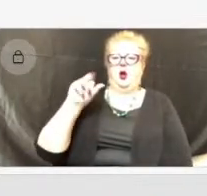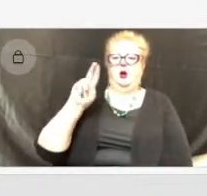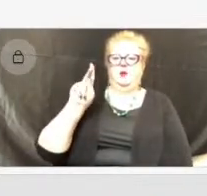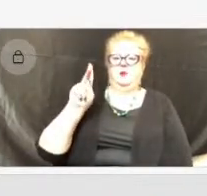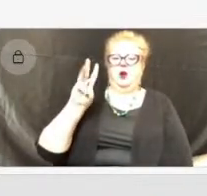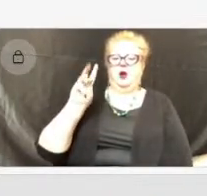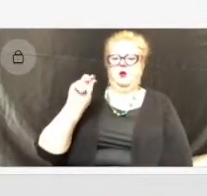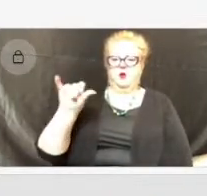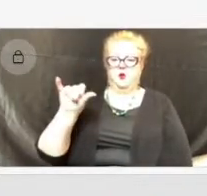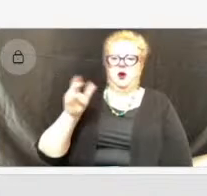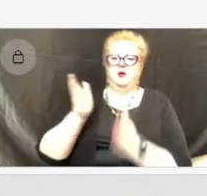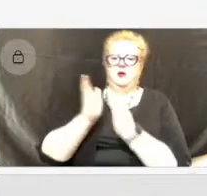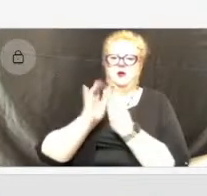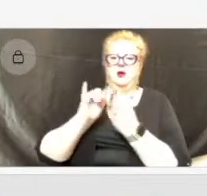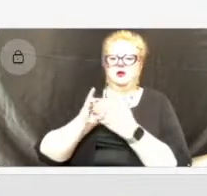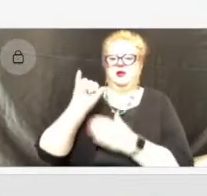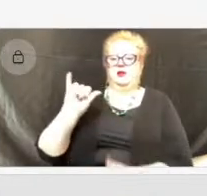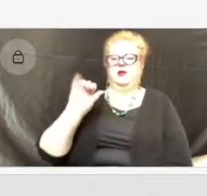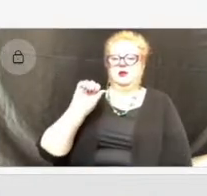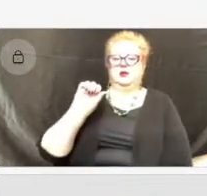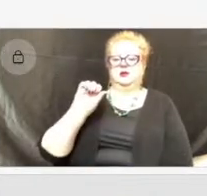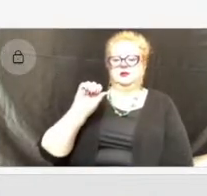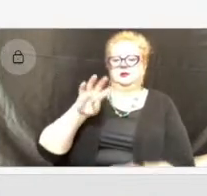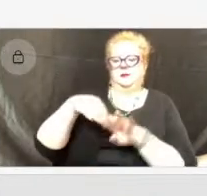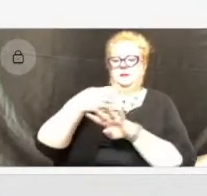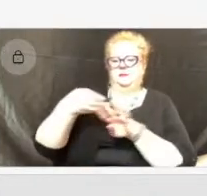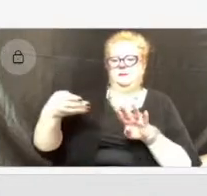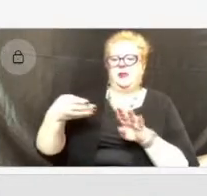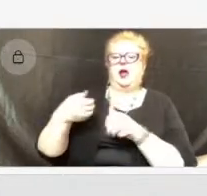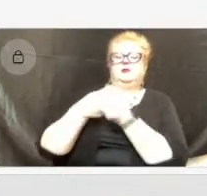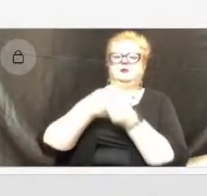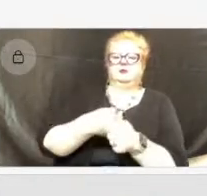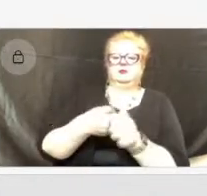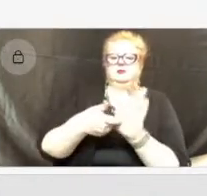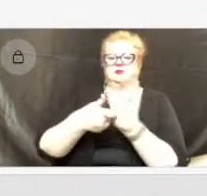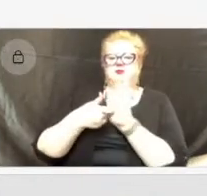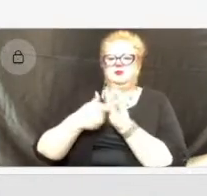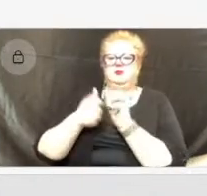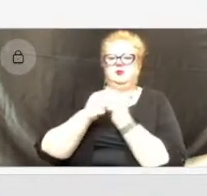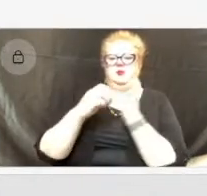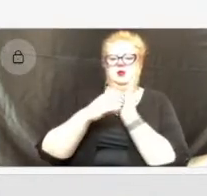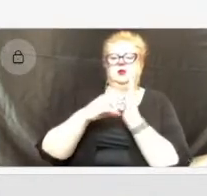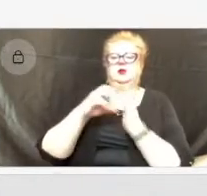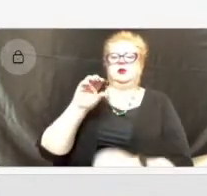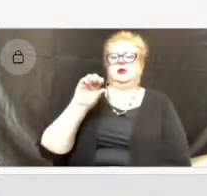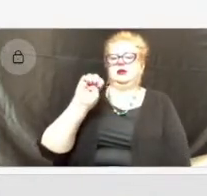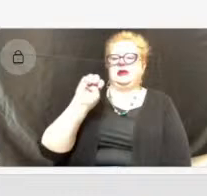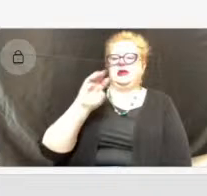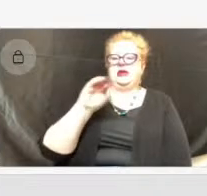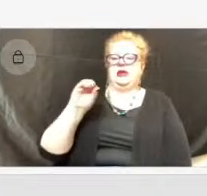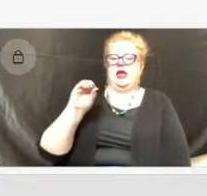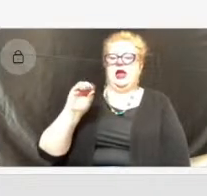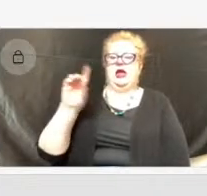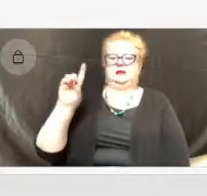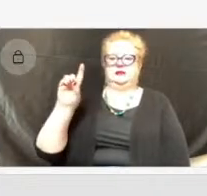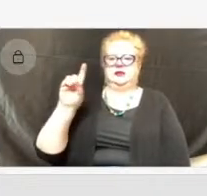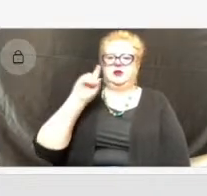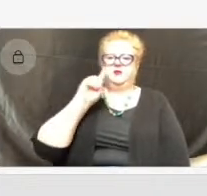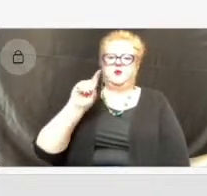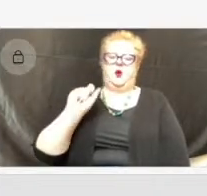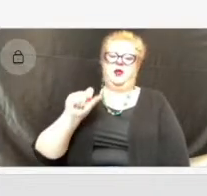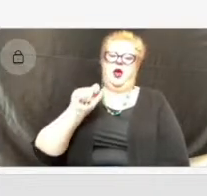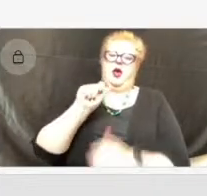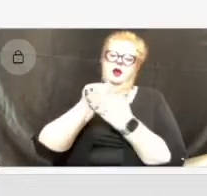the requested preliminary plat subject to compliance with the comments and conditions outlined in paragraphs D and E and staff analysis of the agenda staff